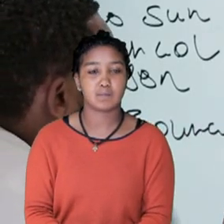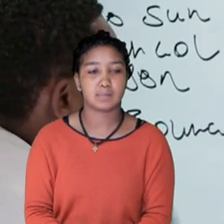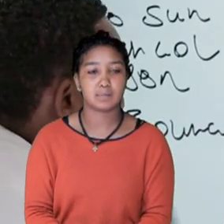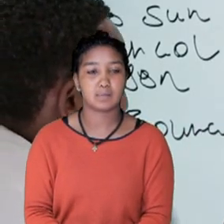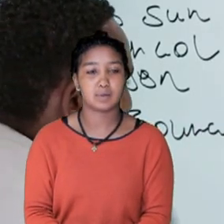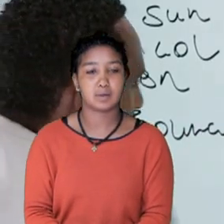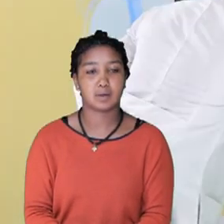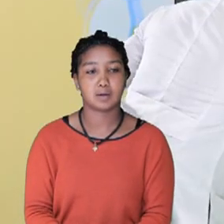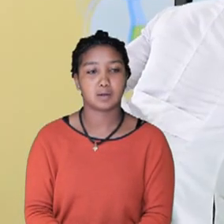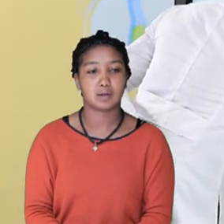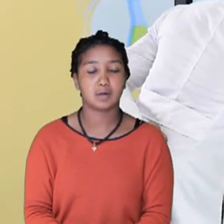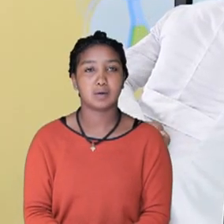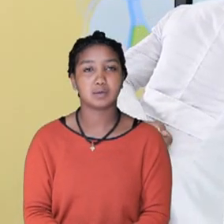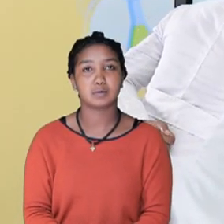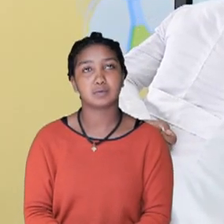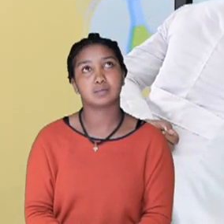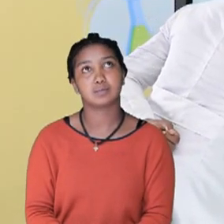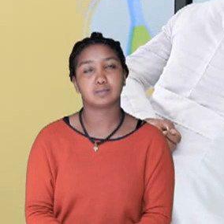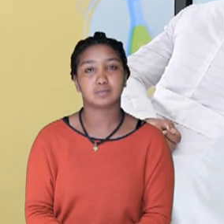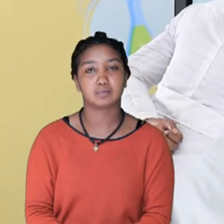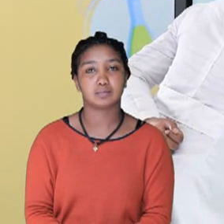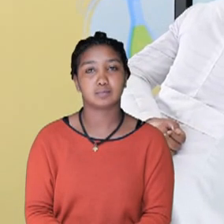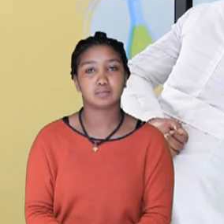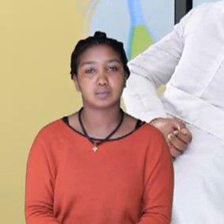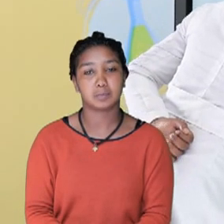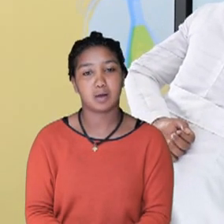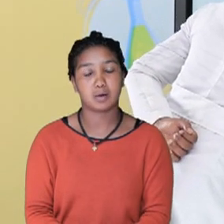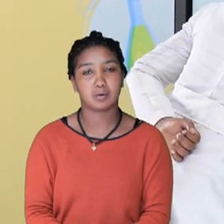of heat energy